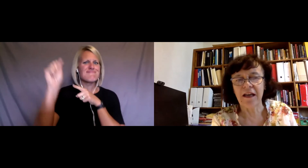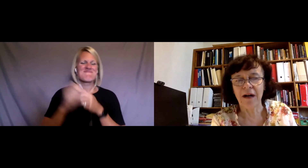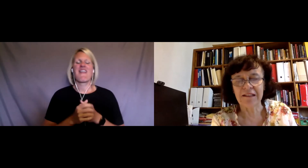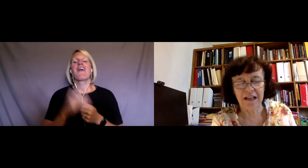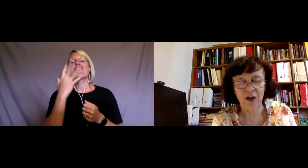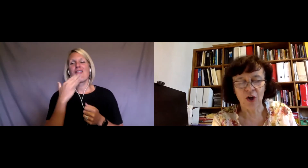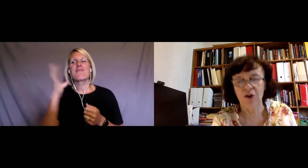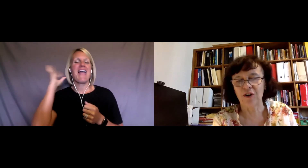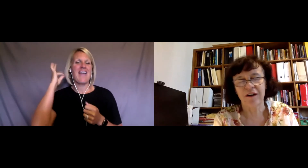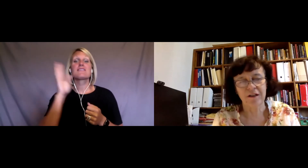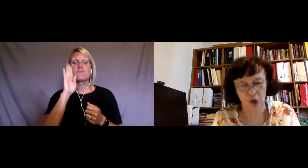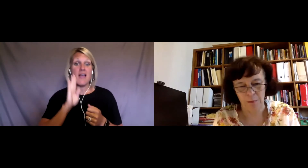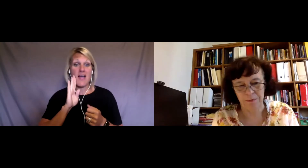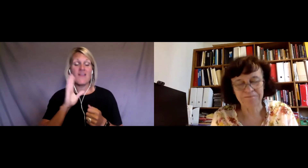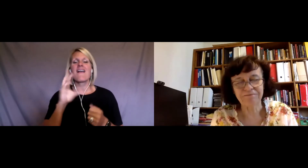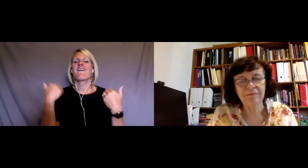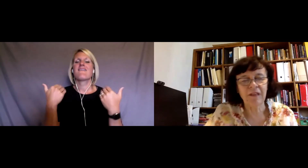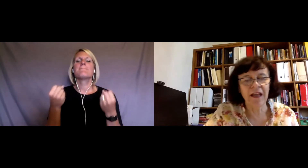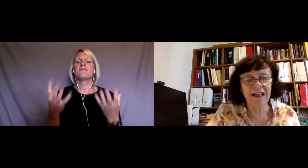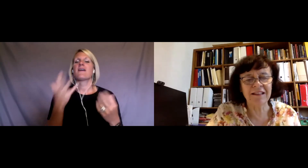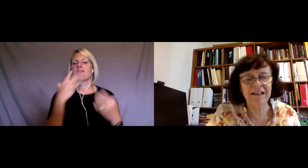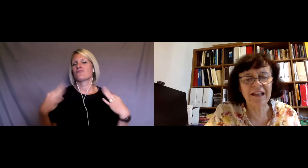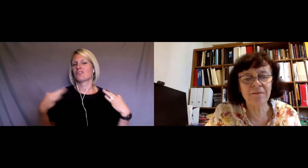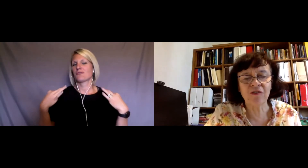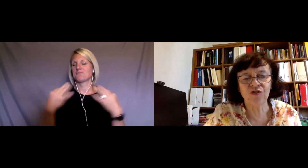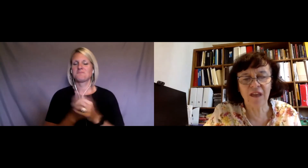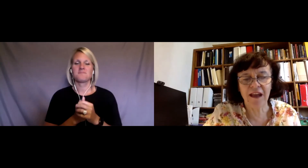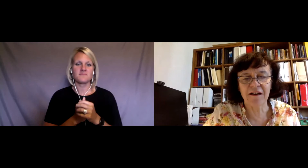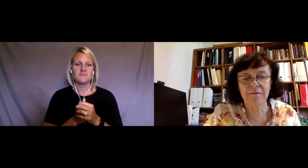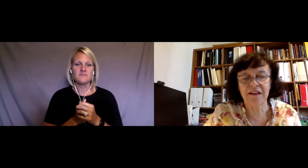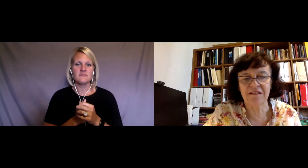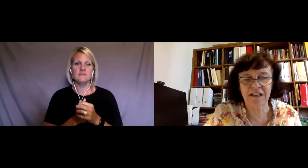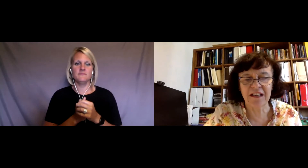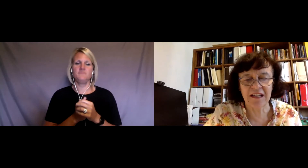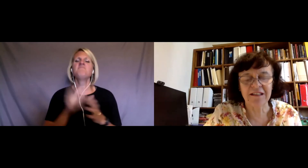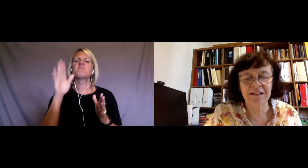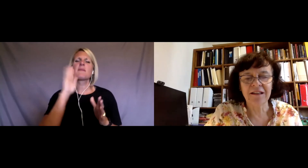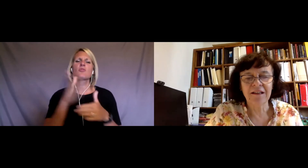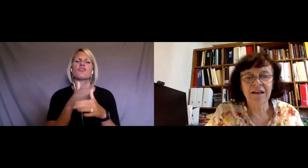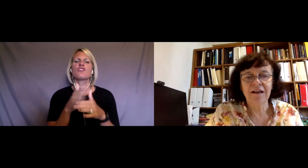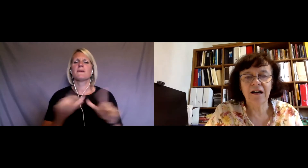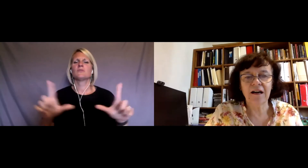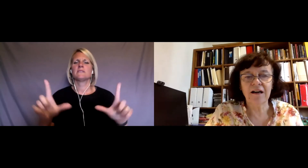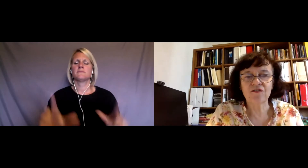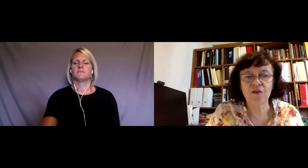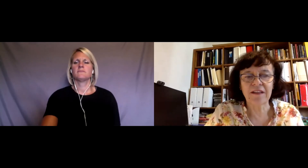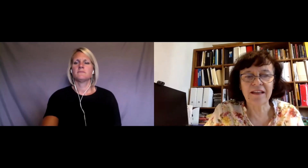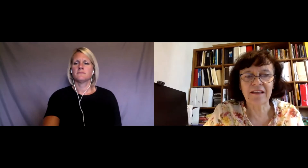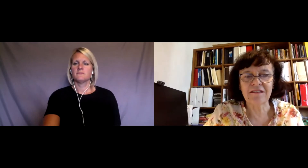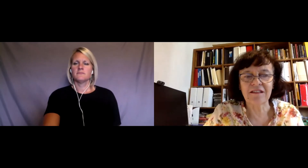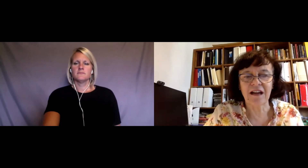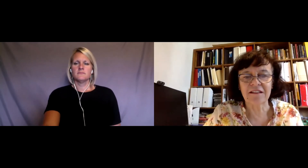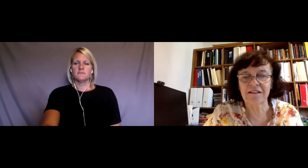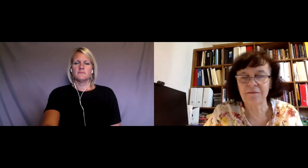wearing a multi-color top. And let me share my screen so that I